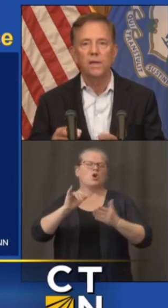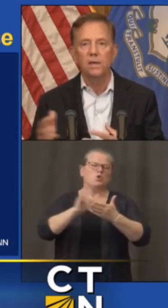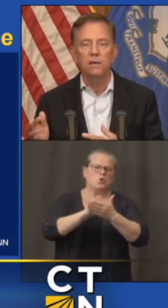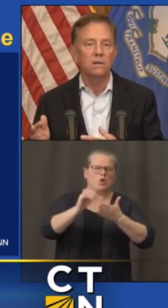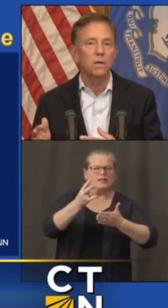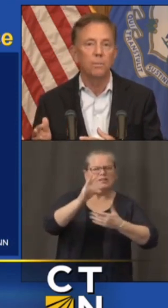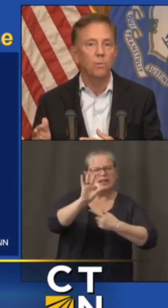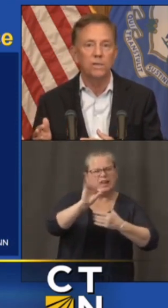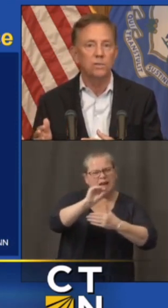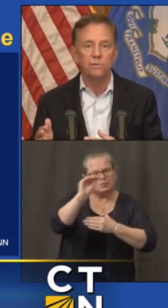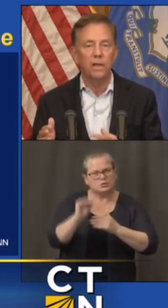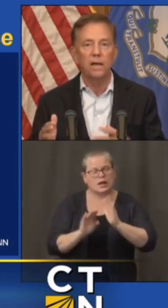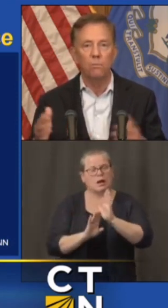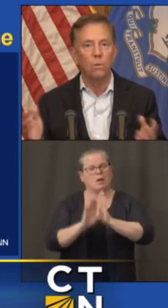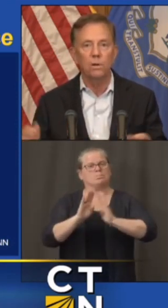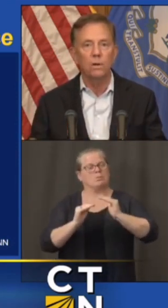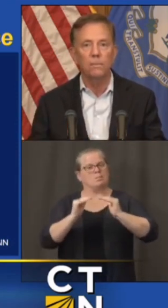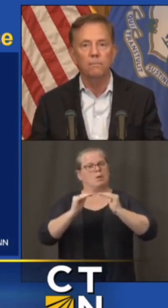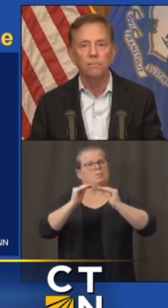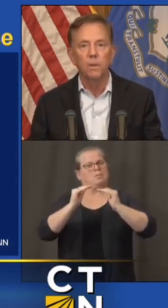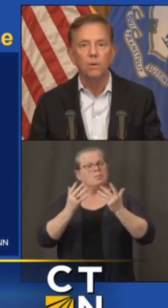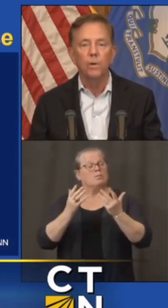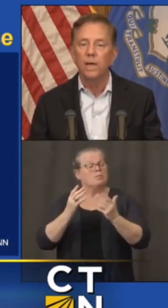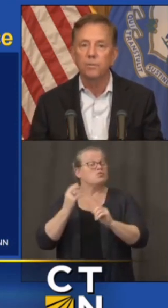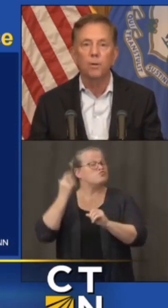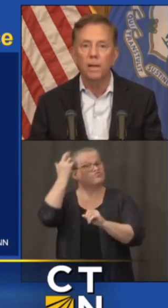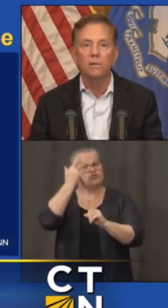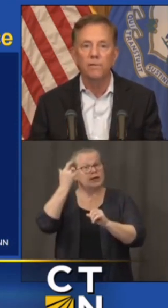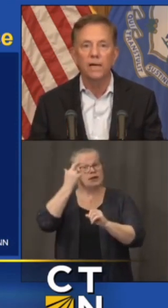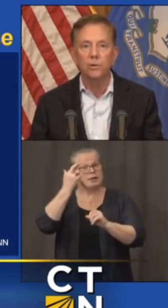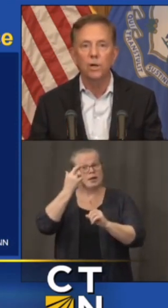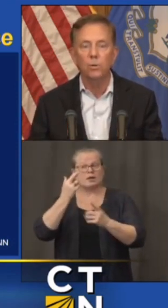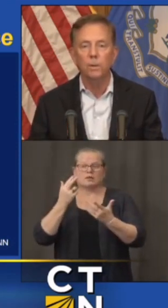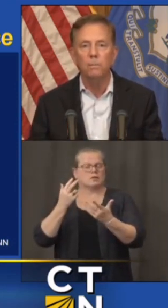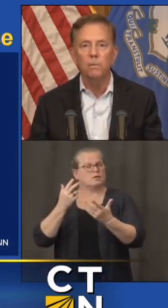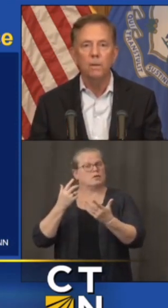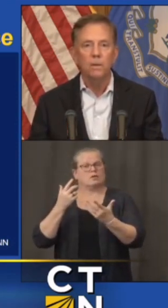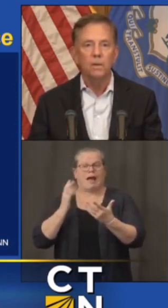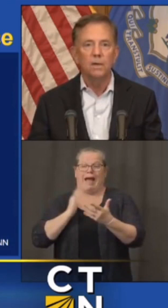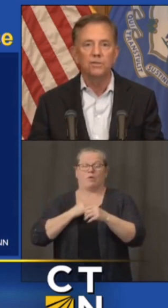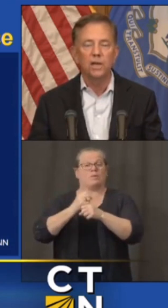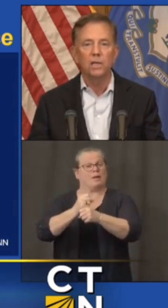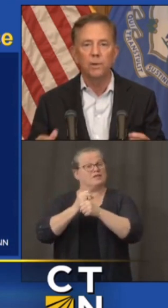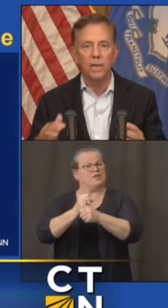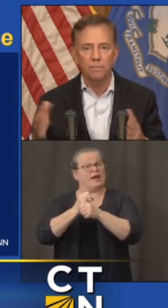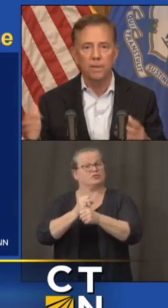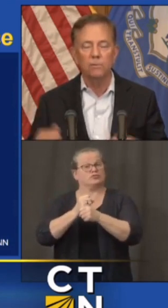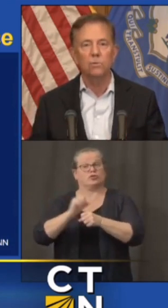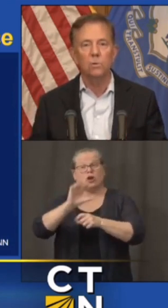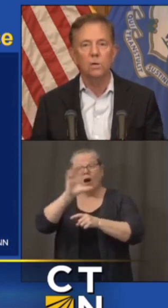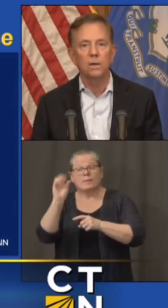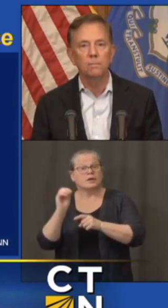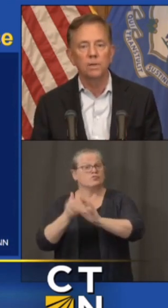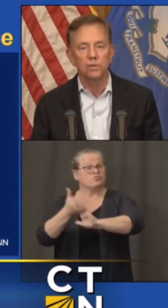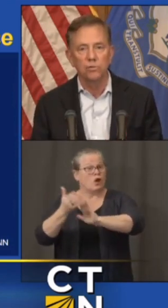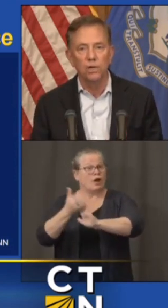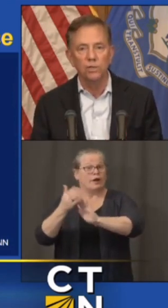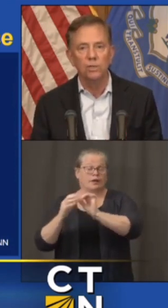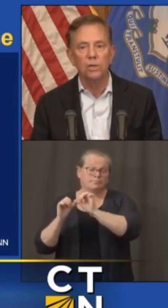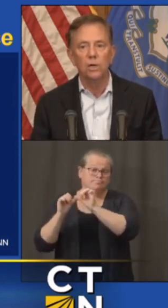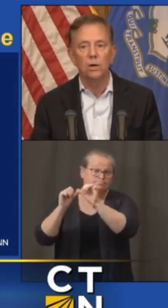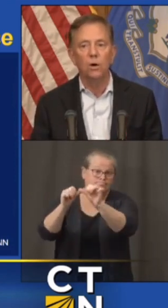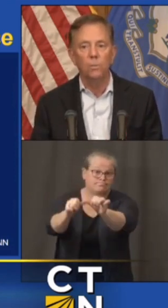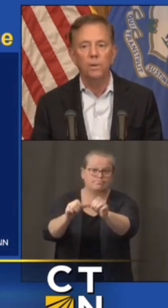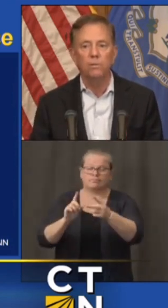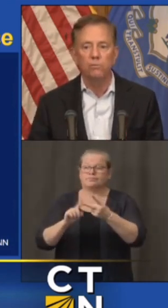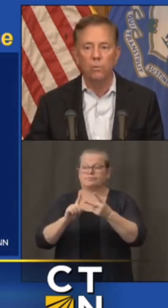You know, I think a number of reasons for that. One, we kept our manufacturing open. Secondly, we kept outdoor